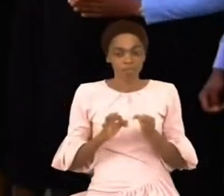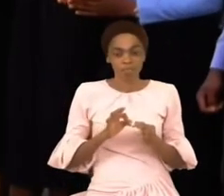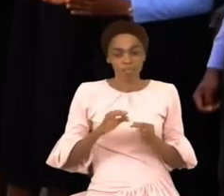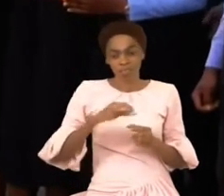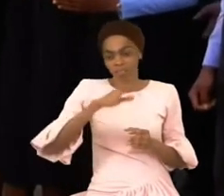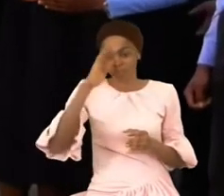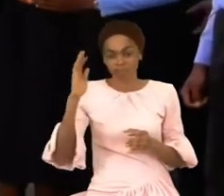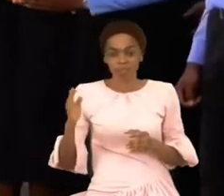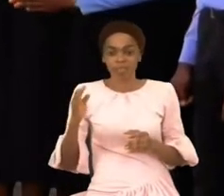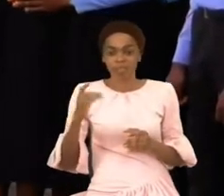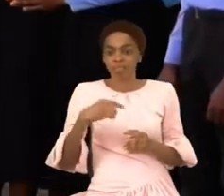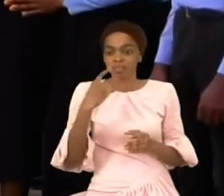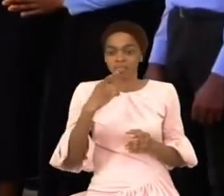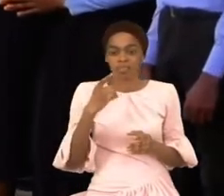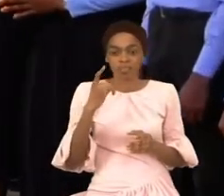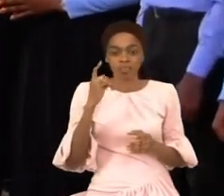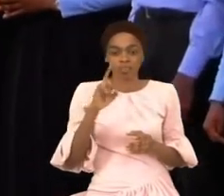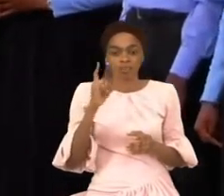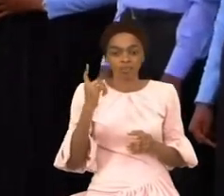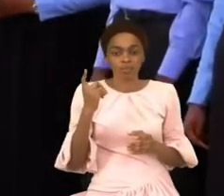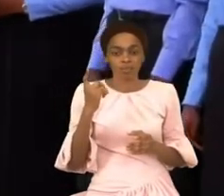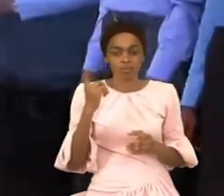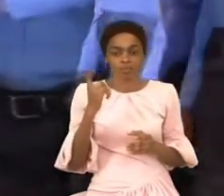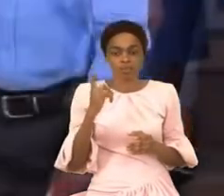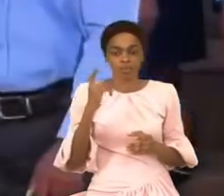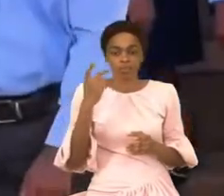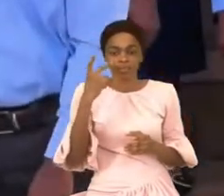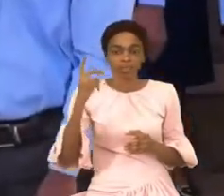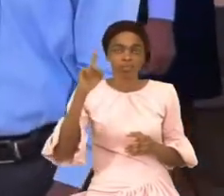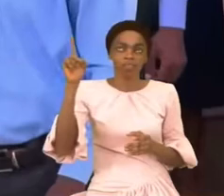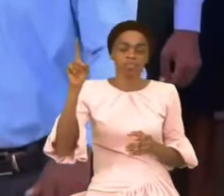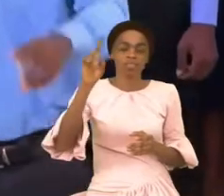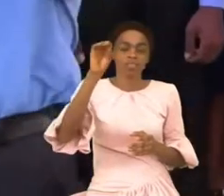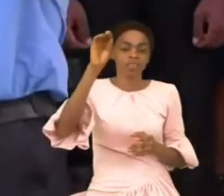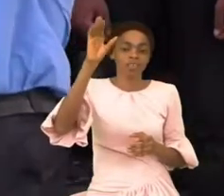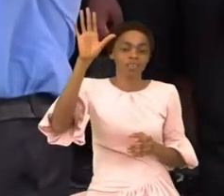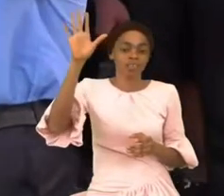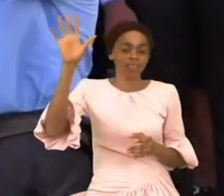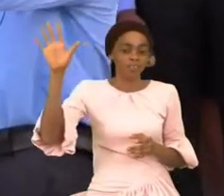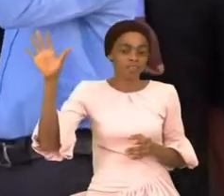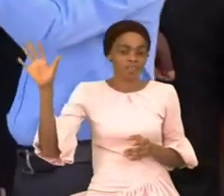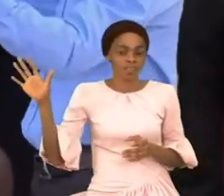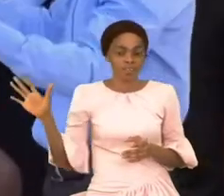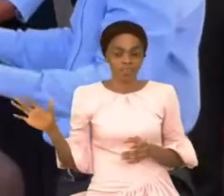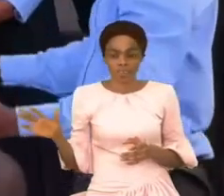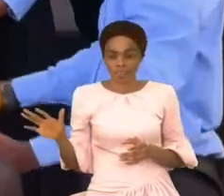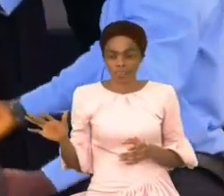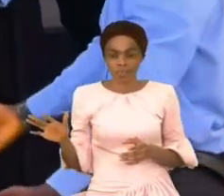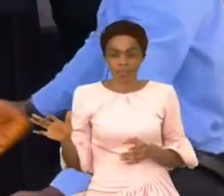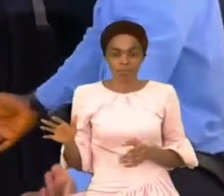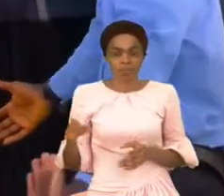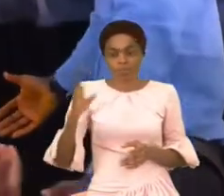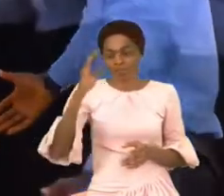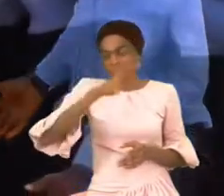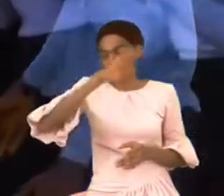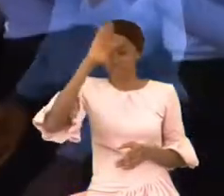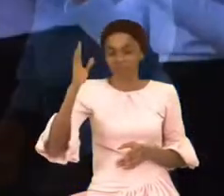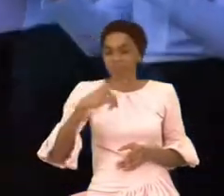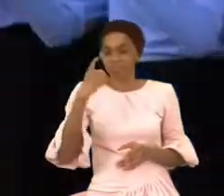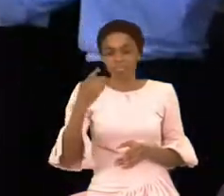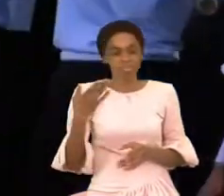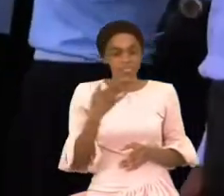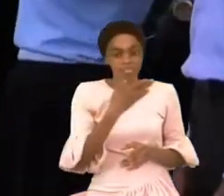see sunshine. He never said there'd be no rain. He